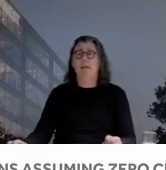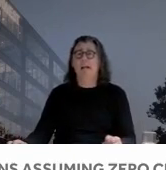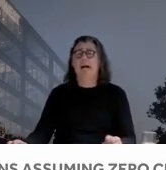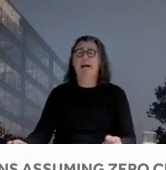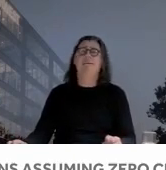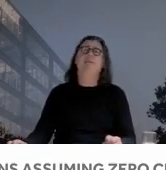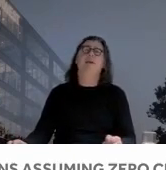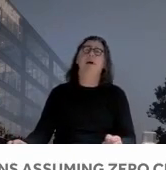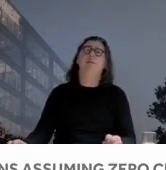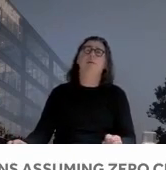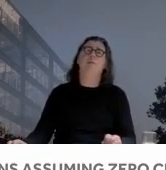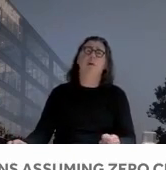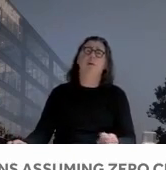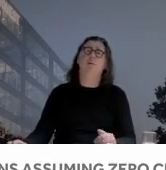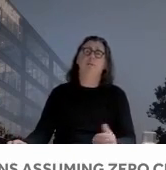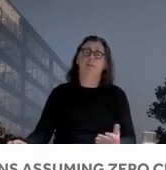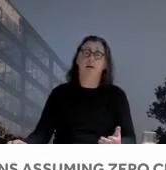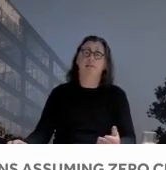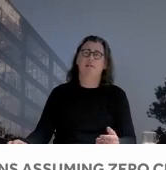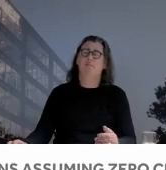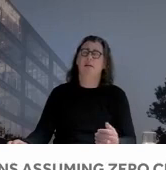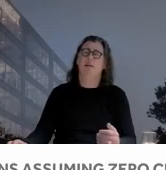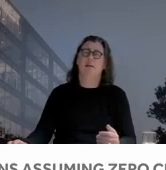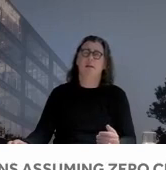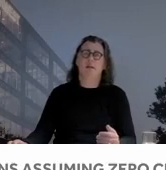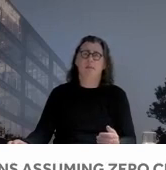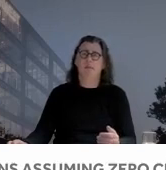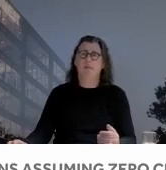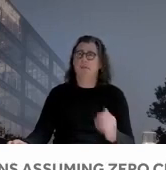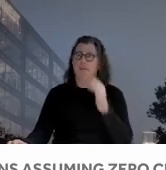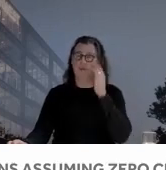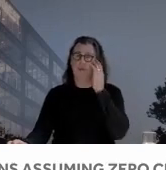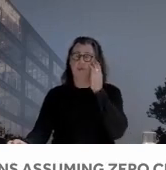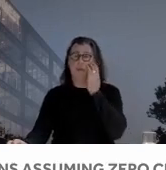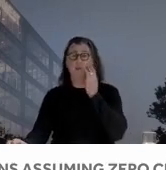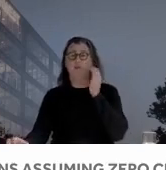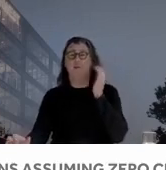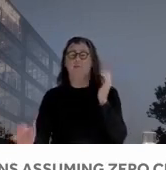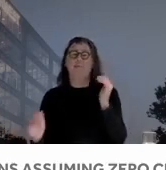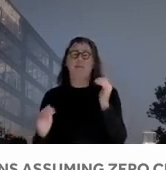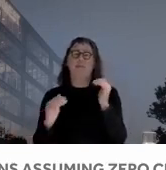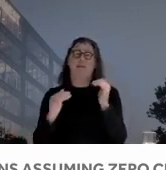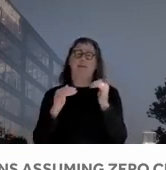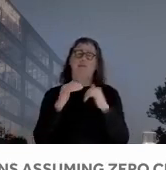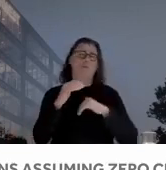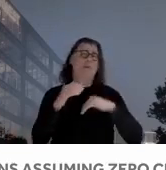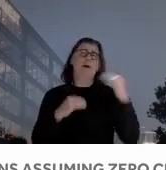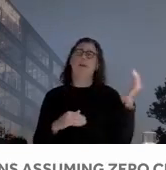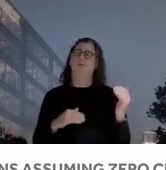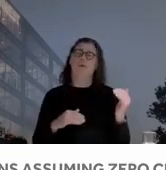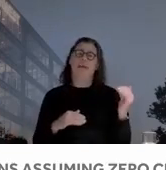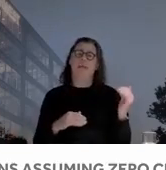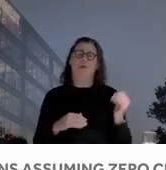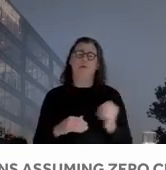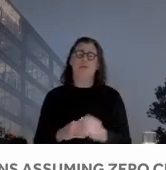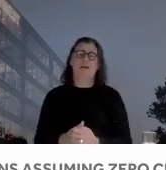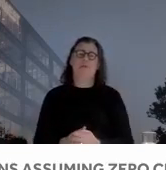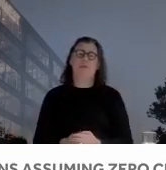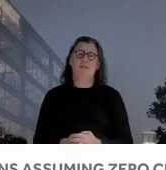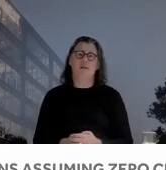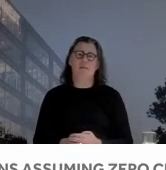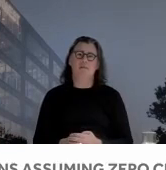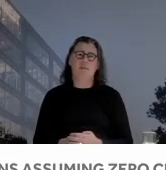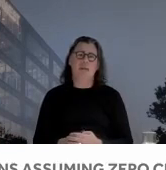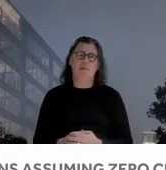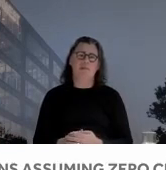we're still at half the carbon we were when we started by pursuing the zero cement concrete. There's real power in being able to understand